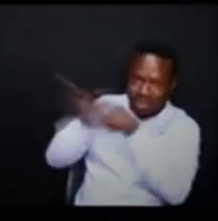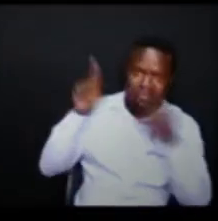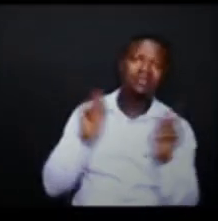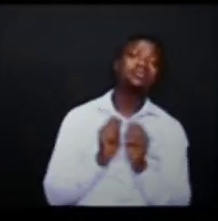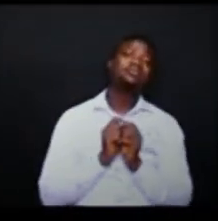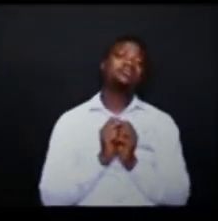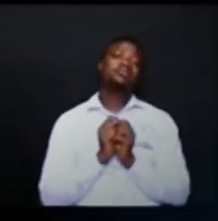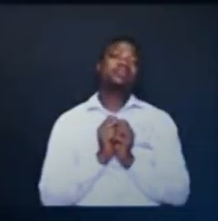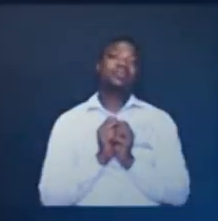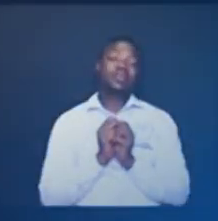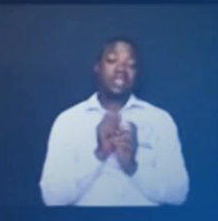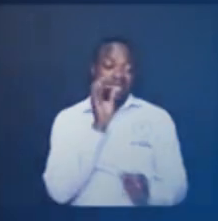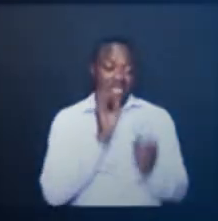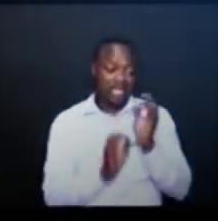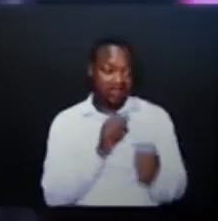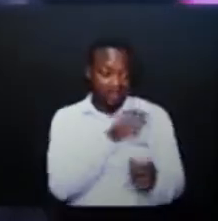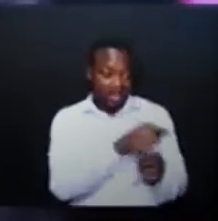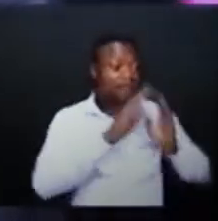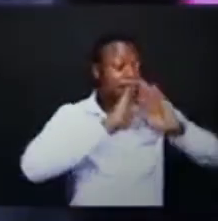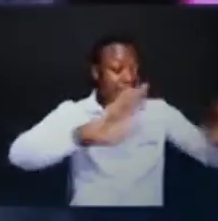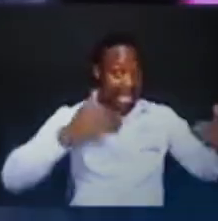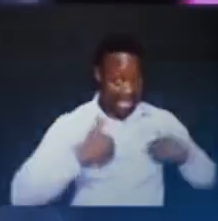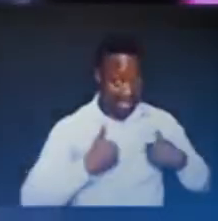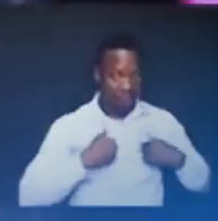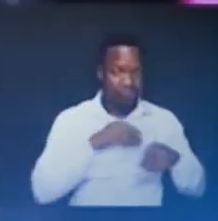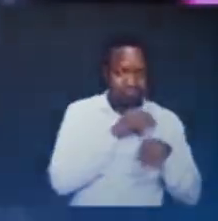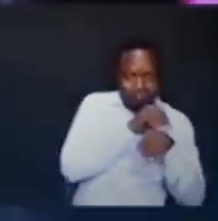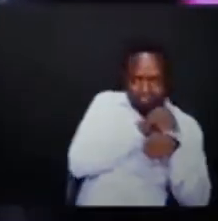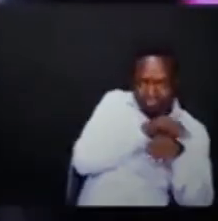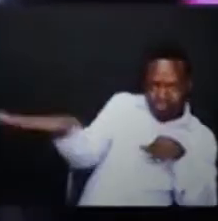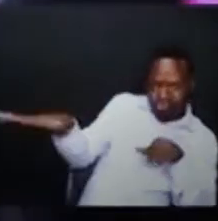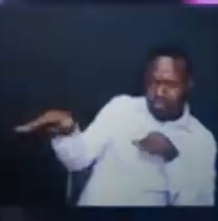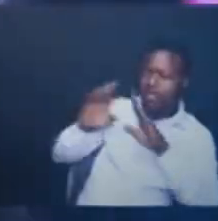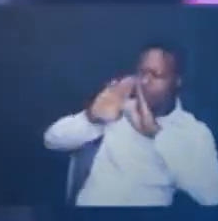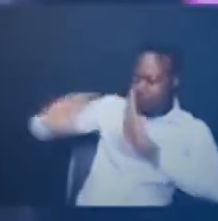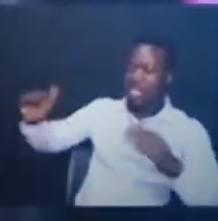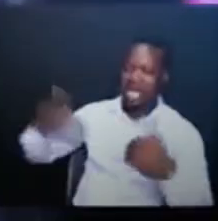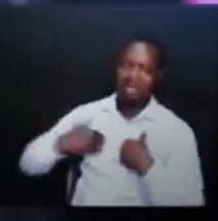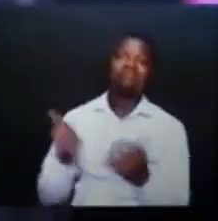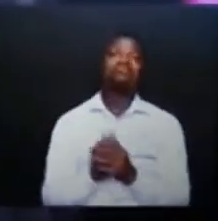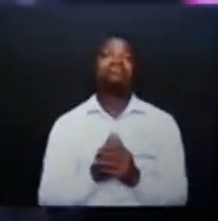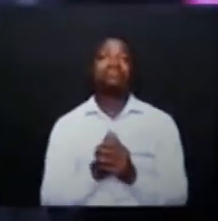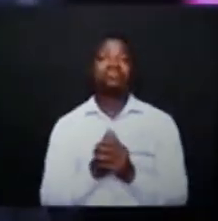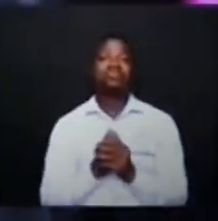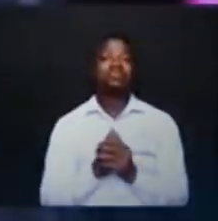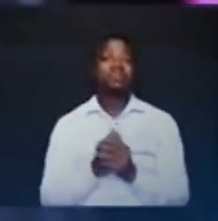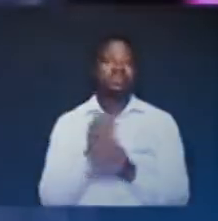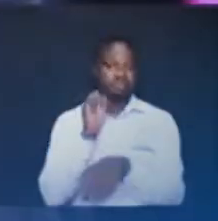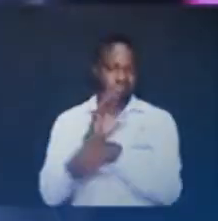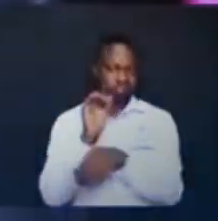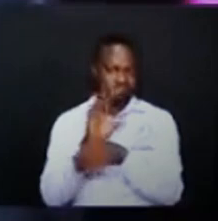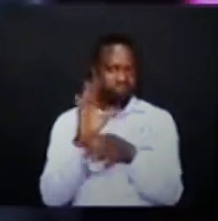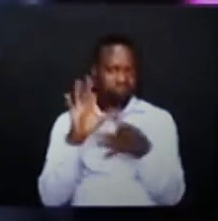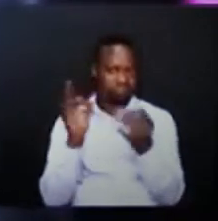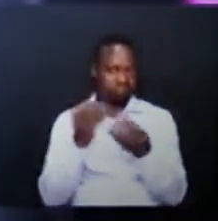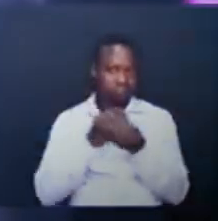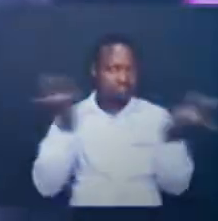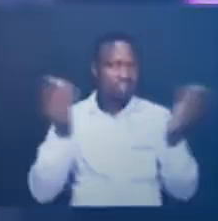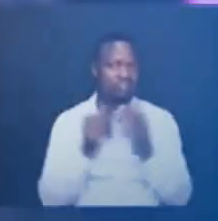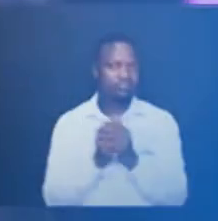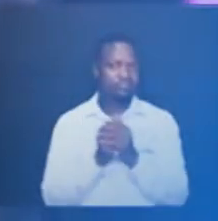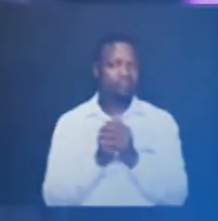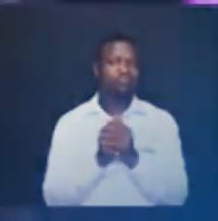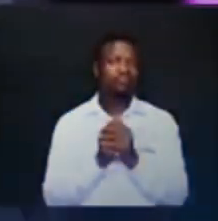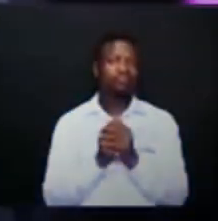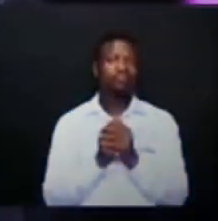yebedi. If it has peace, so wasumdwea, we shall also have peace. Yenso yasum ebedwe. Let me just give this advice. Mama, me fa se futu yi ema.